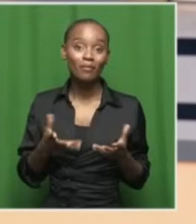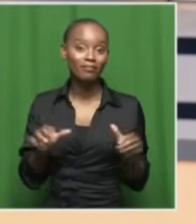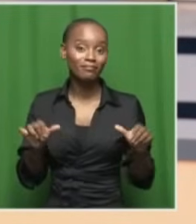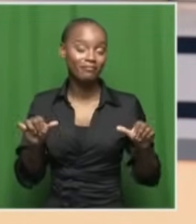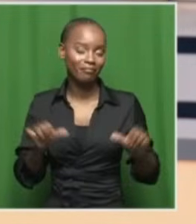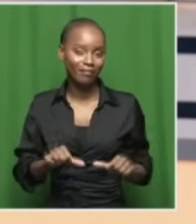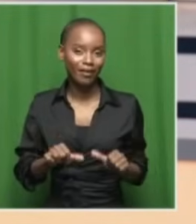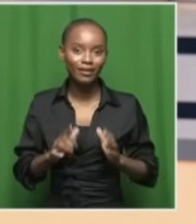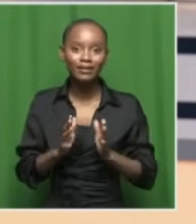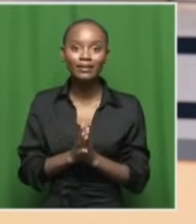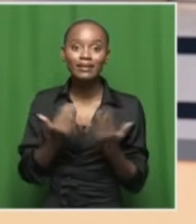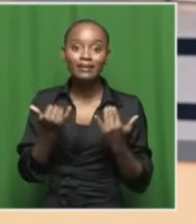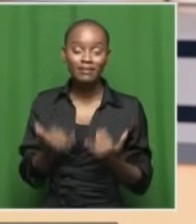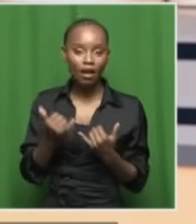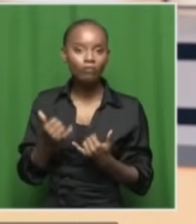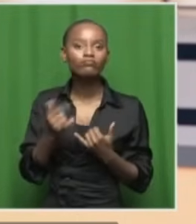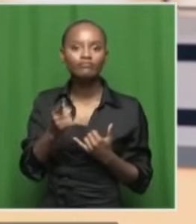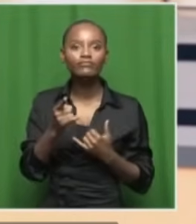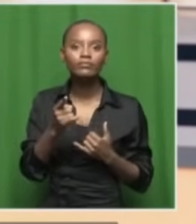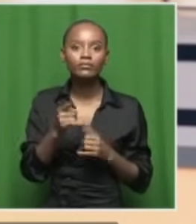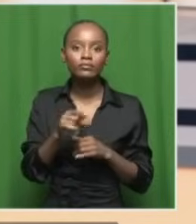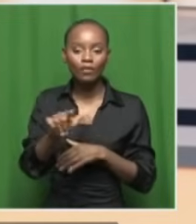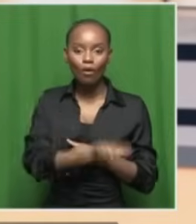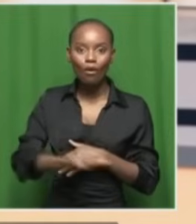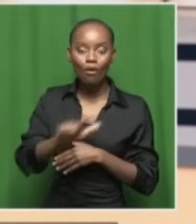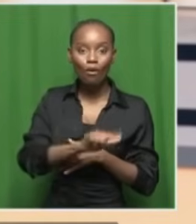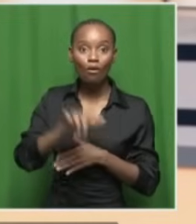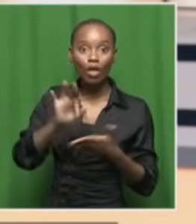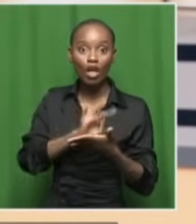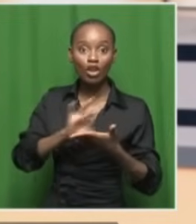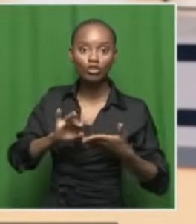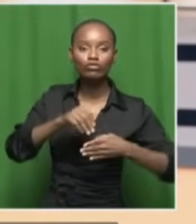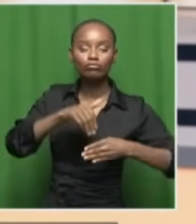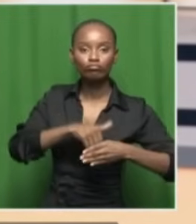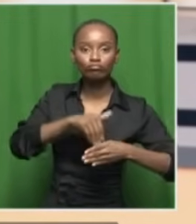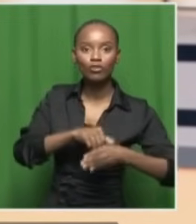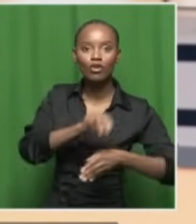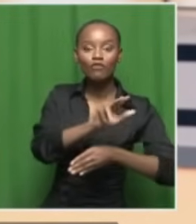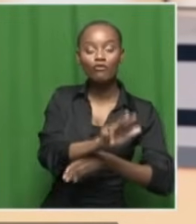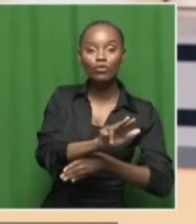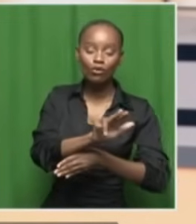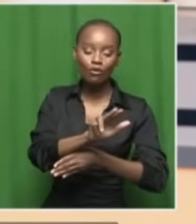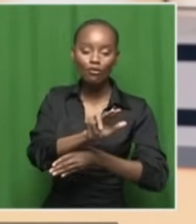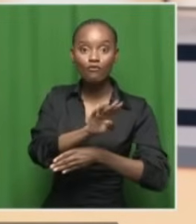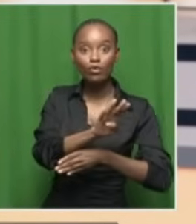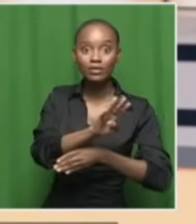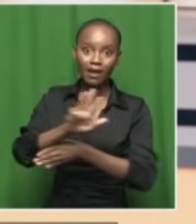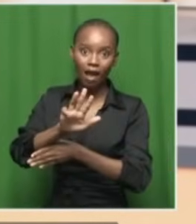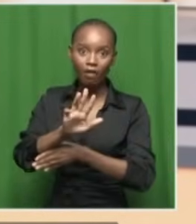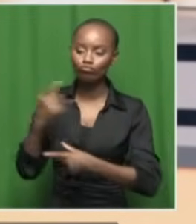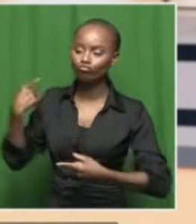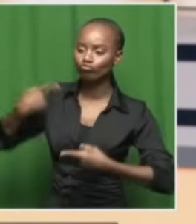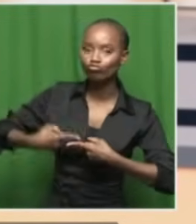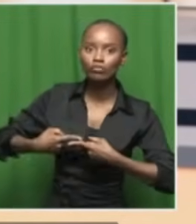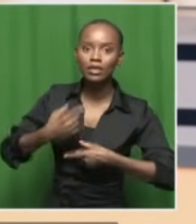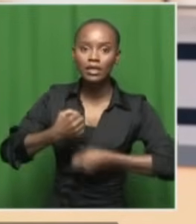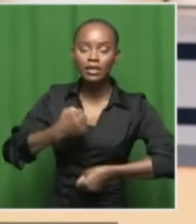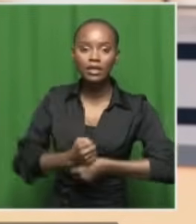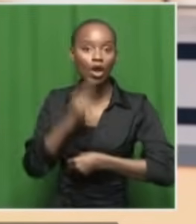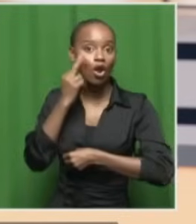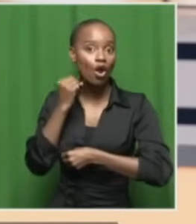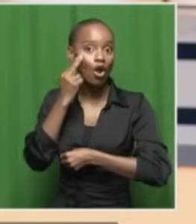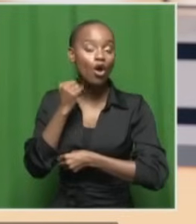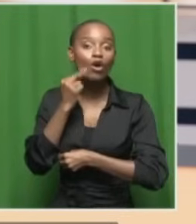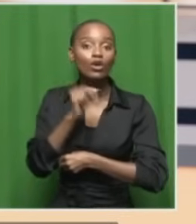There have been 49 by-election windows conducted by the Electoral Commission of South Africa since the November 2021 local